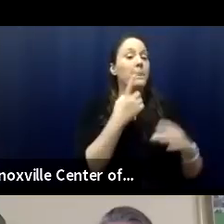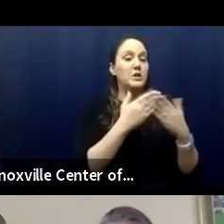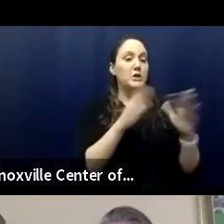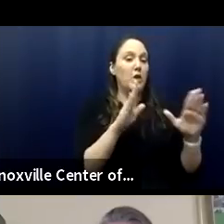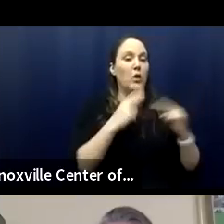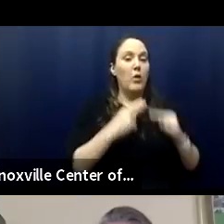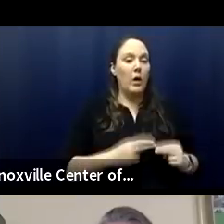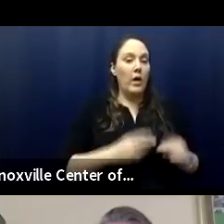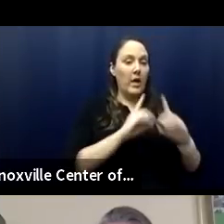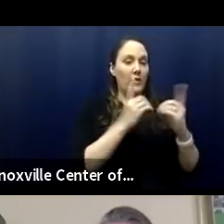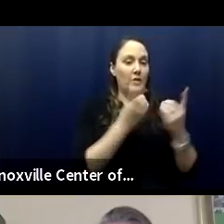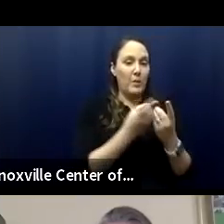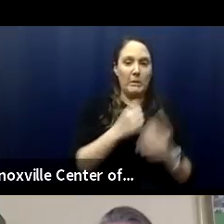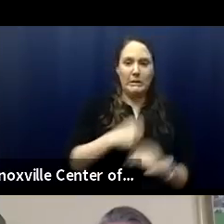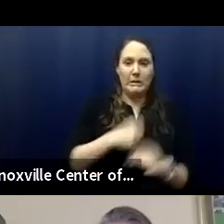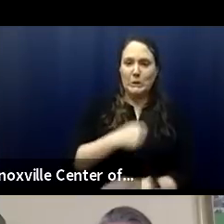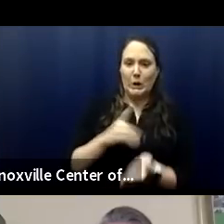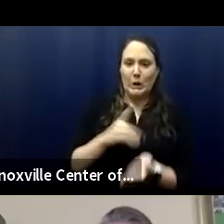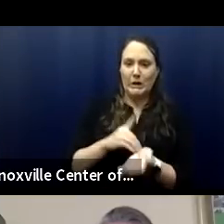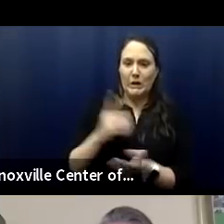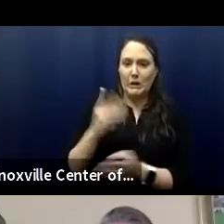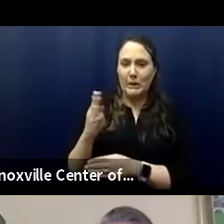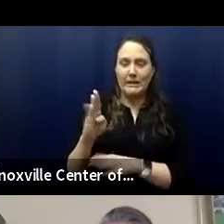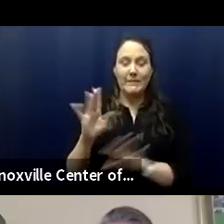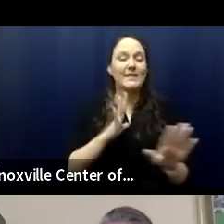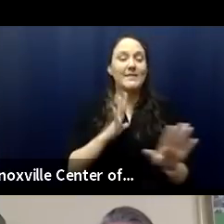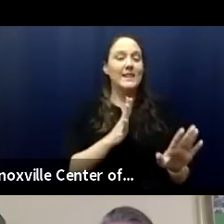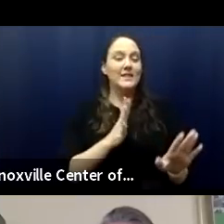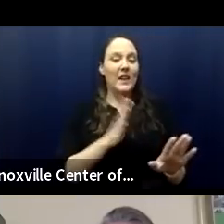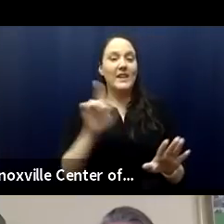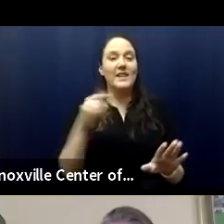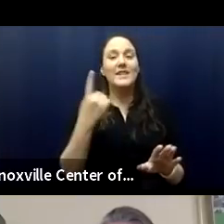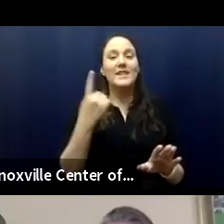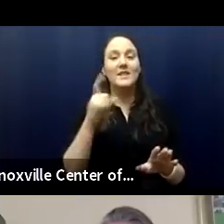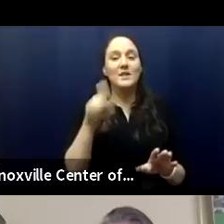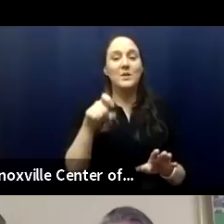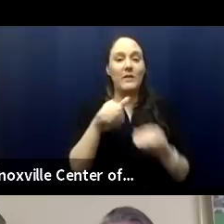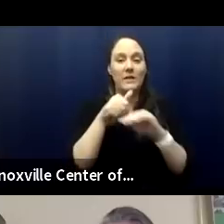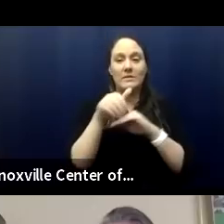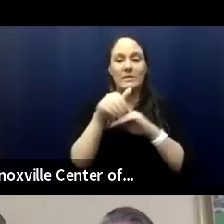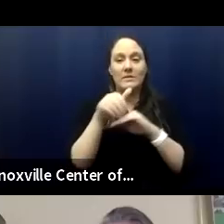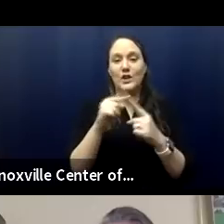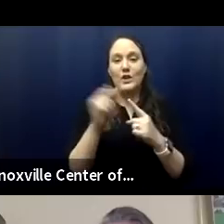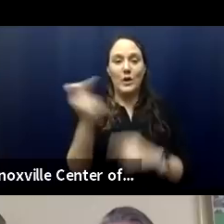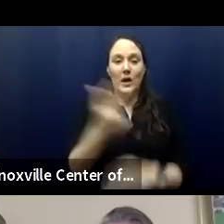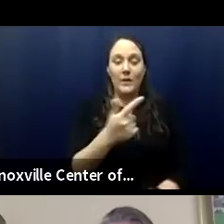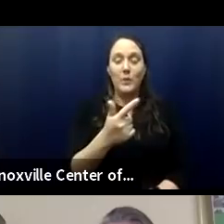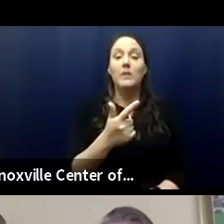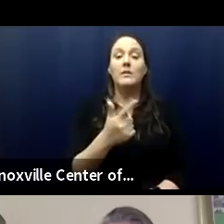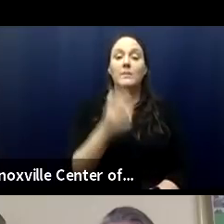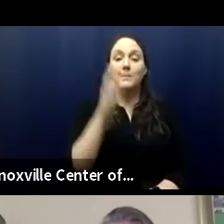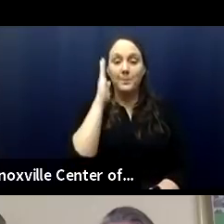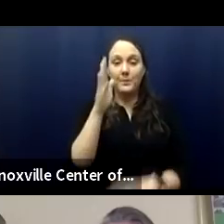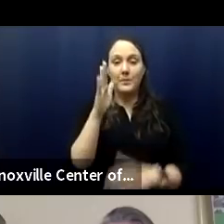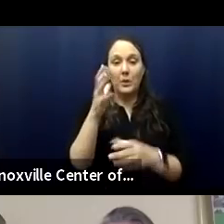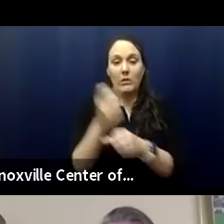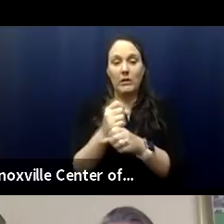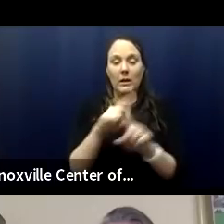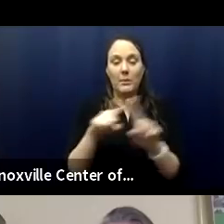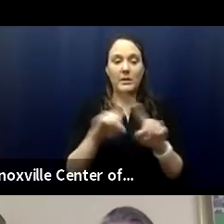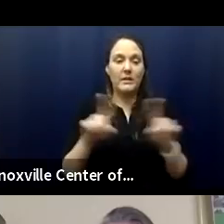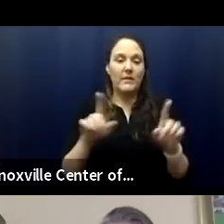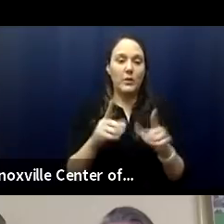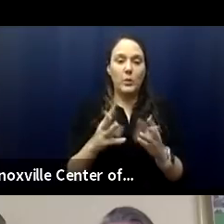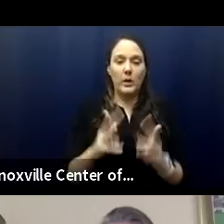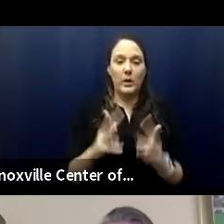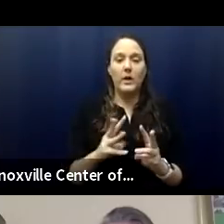specifically for the Board of Health. Sorry, Dr. B. That's okay. It's just we end up having to forward it to everybody, so they get it. It's just a different way. What